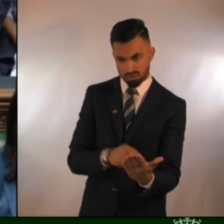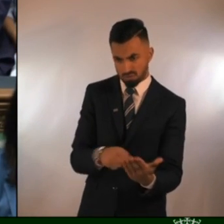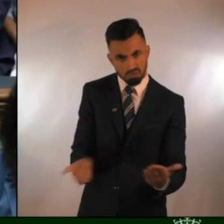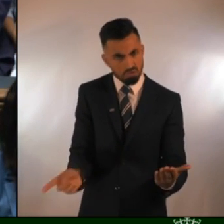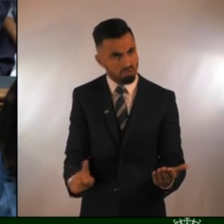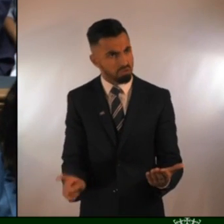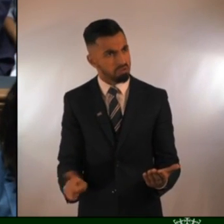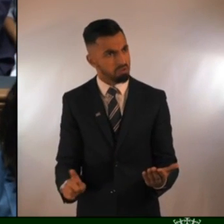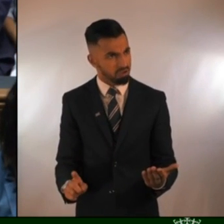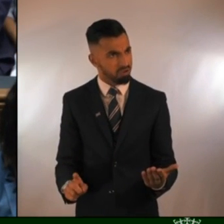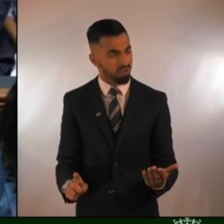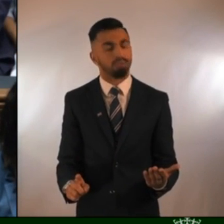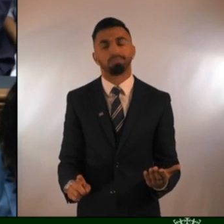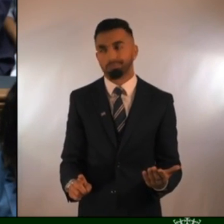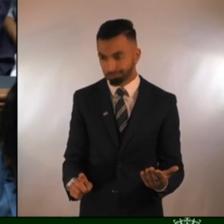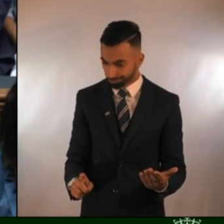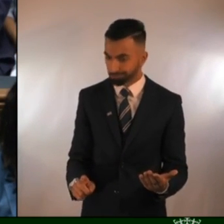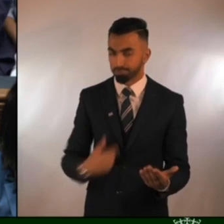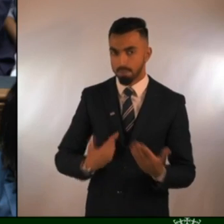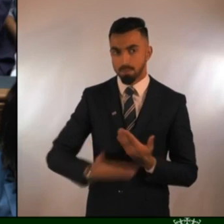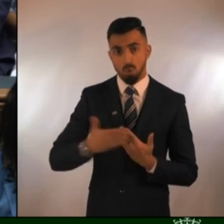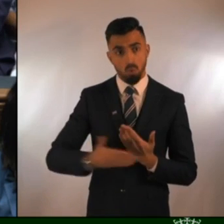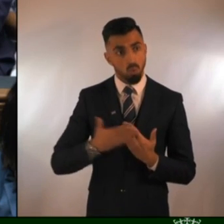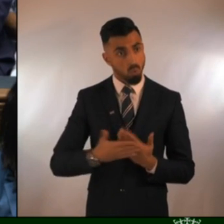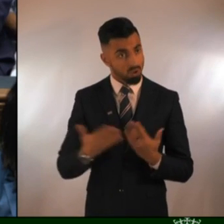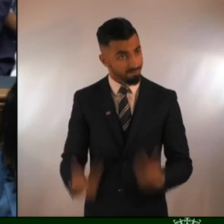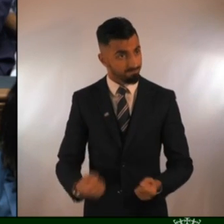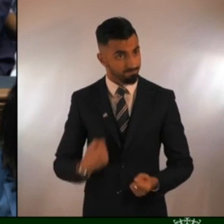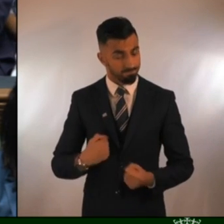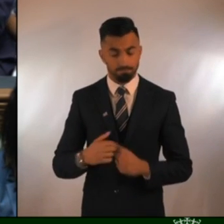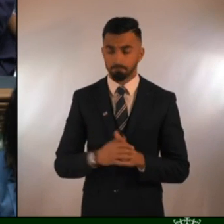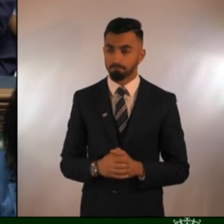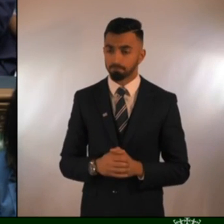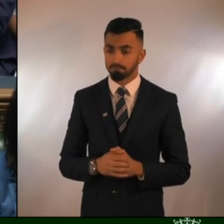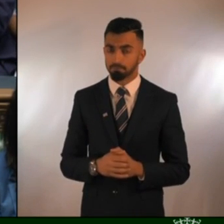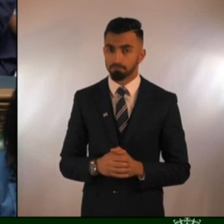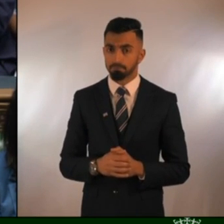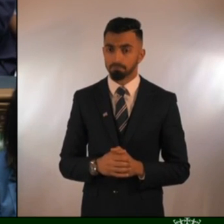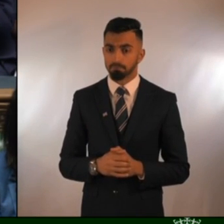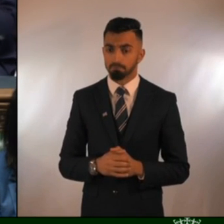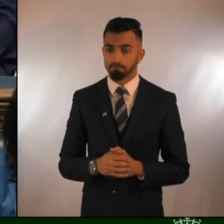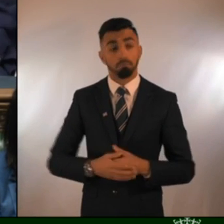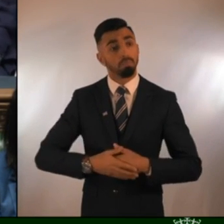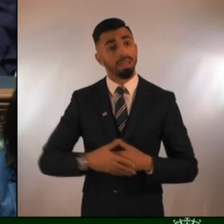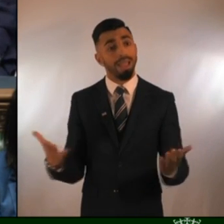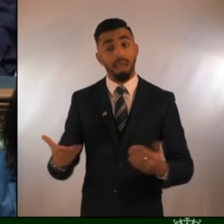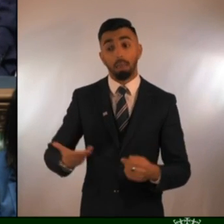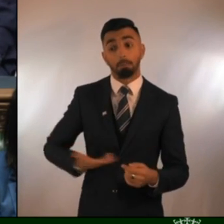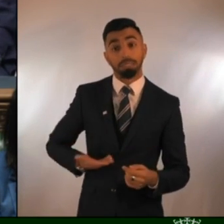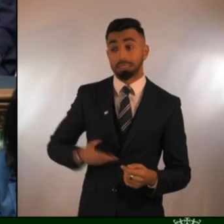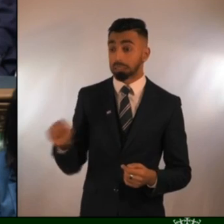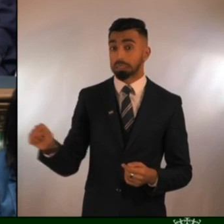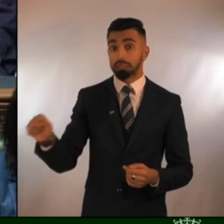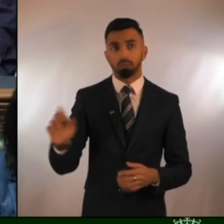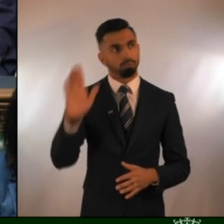I'm going to go a step further. I am providing to any business currently eligible for the small business